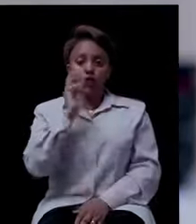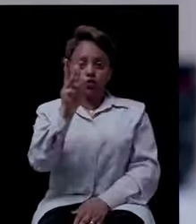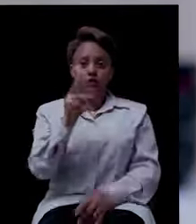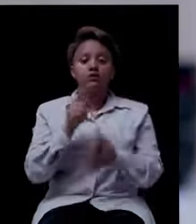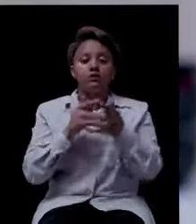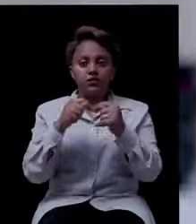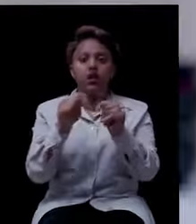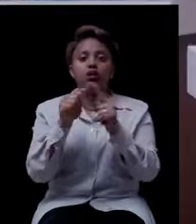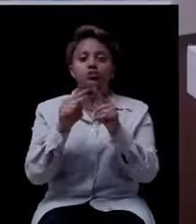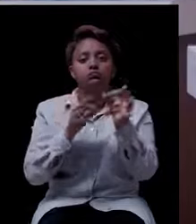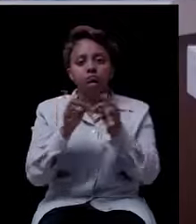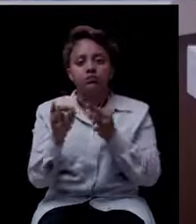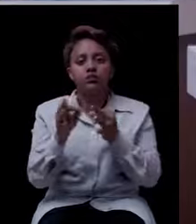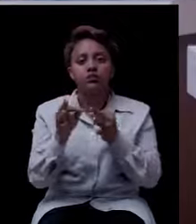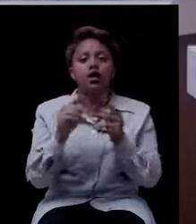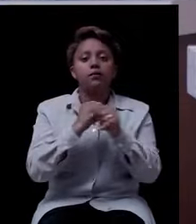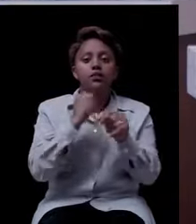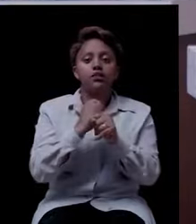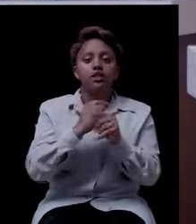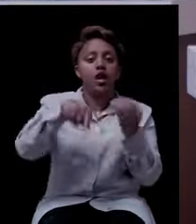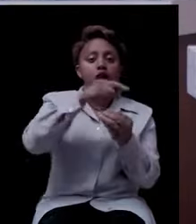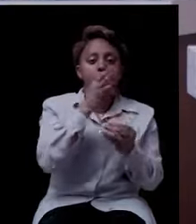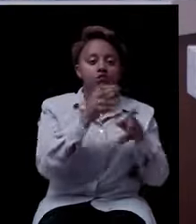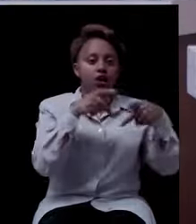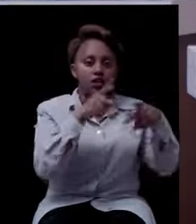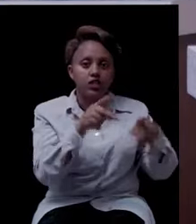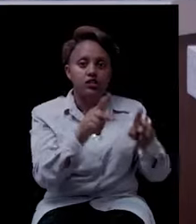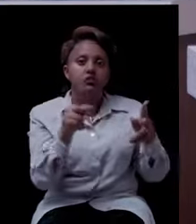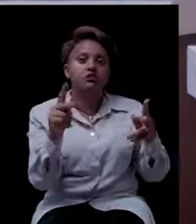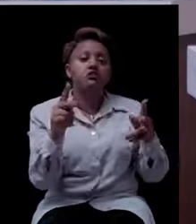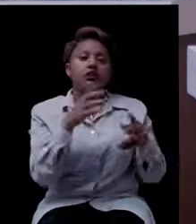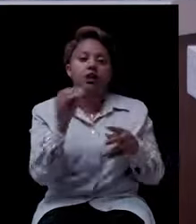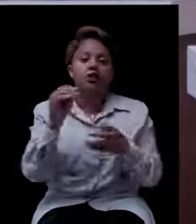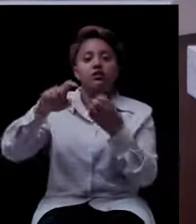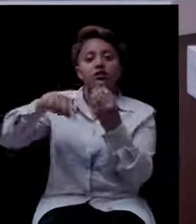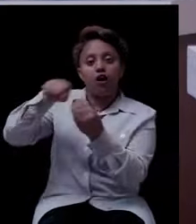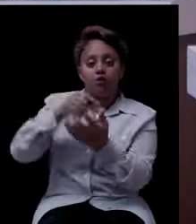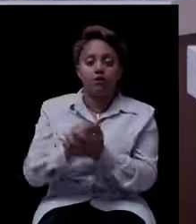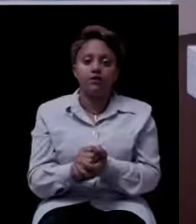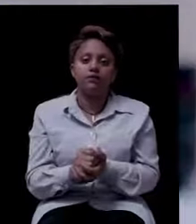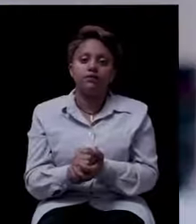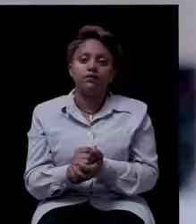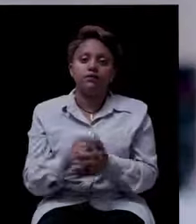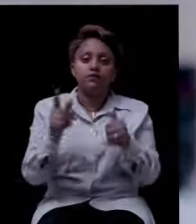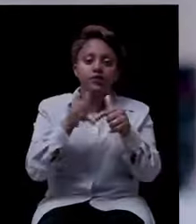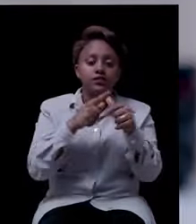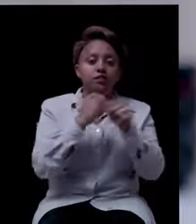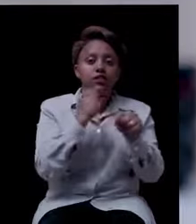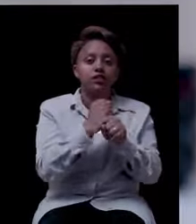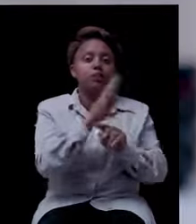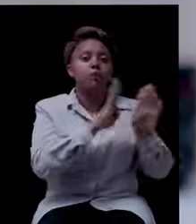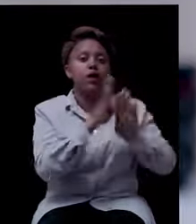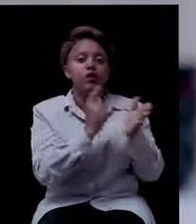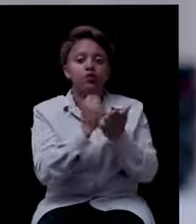will try to define some biotechnology applications in the area of agriculture, medicine, and environment. The first